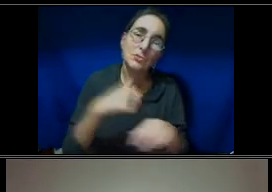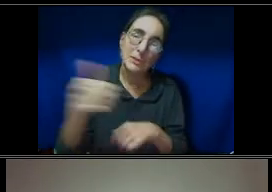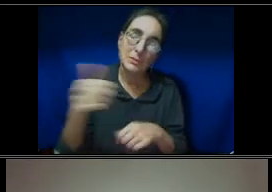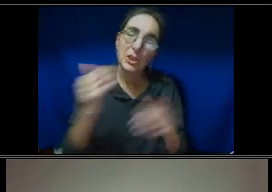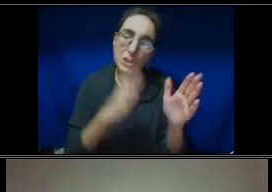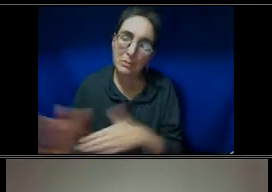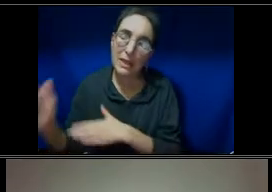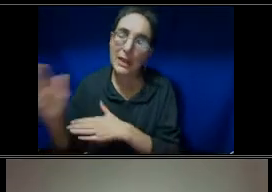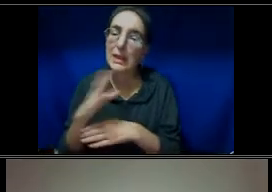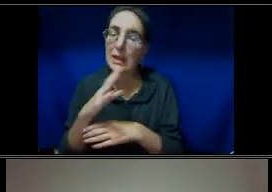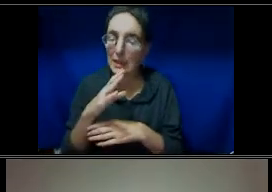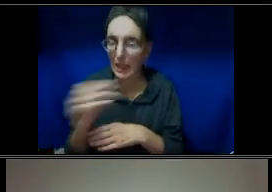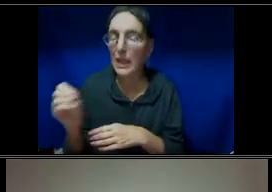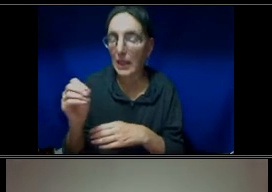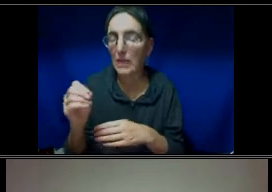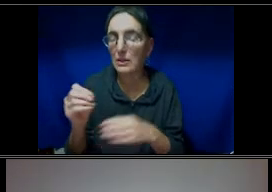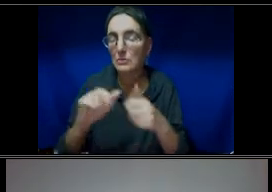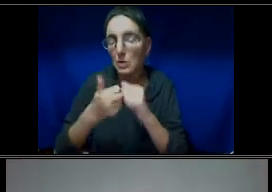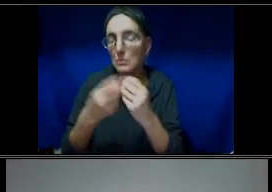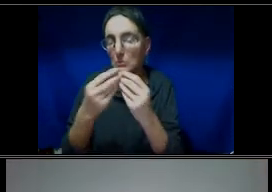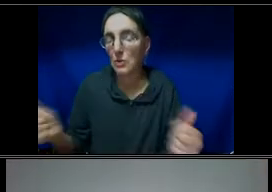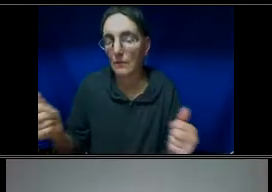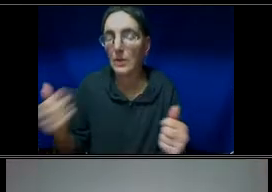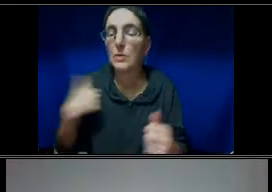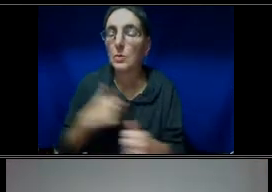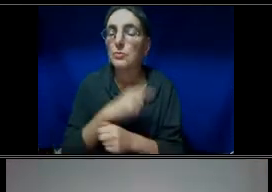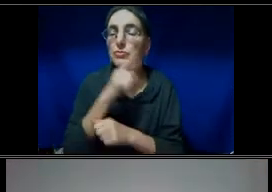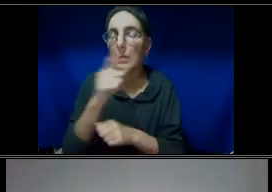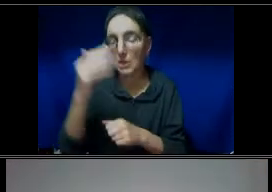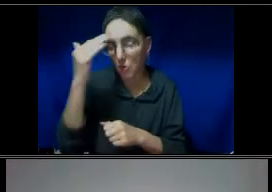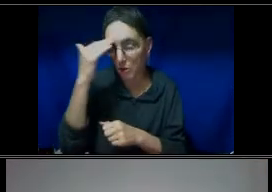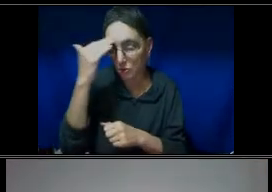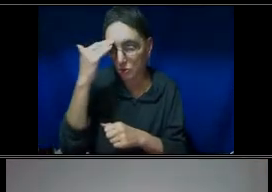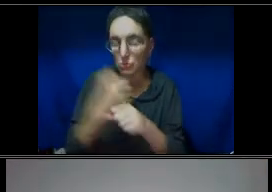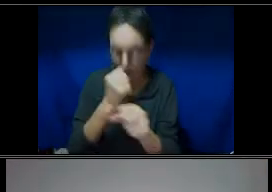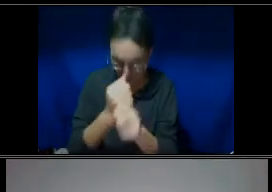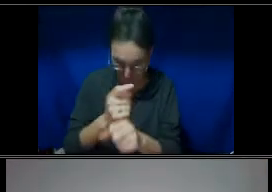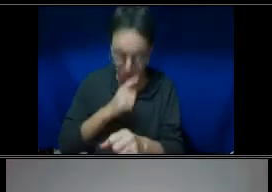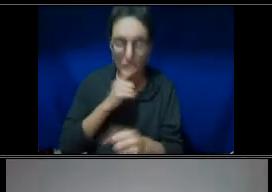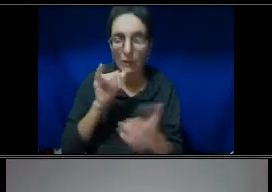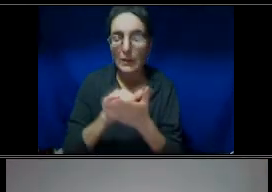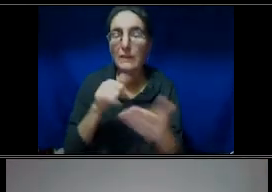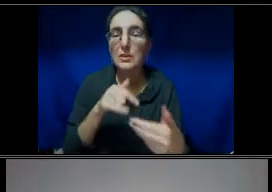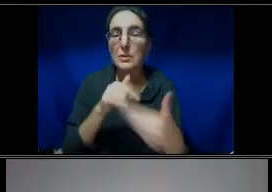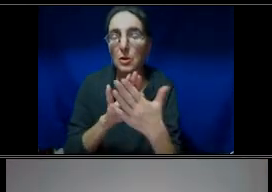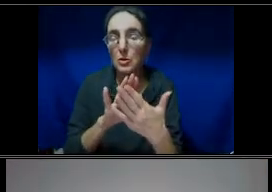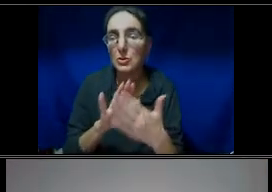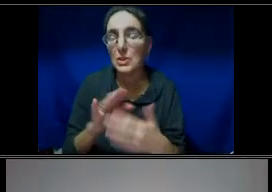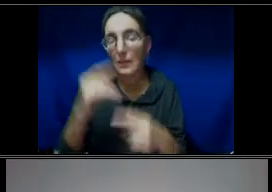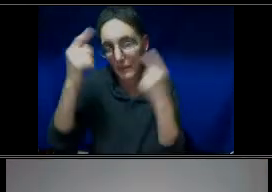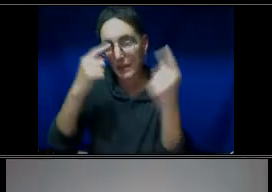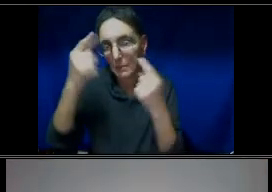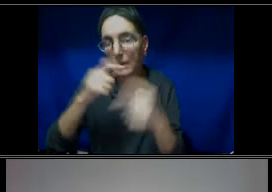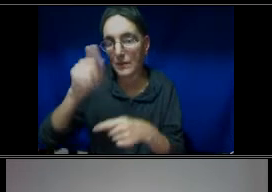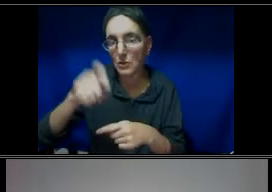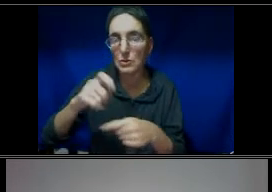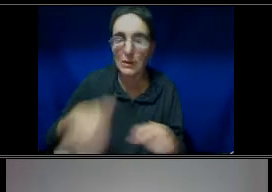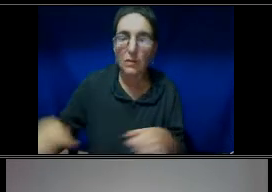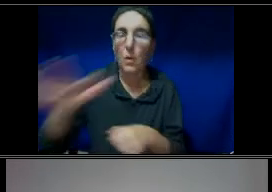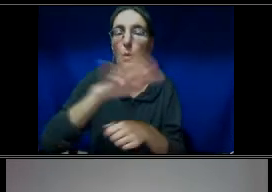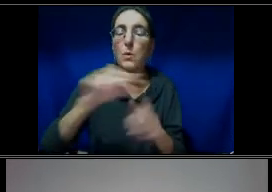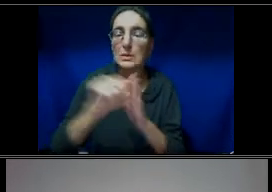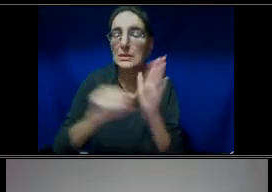activities. And we were really conscious to make sure that these approaches consider needs of the entire state and all areas